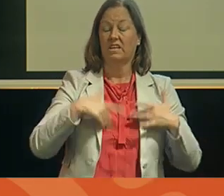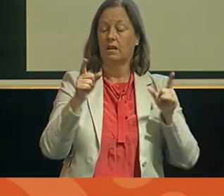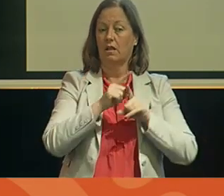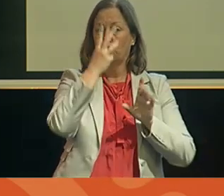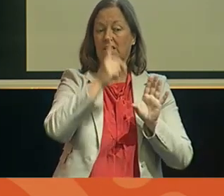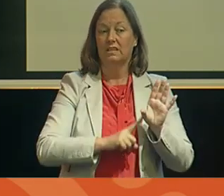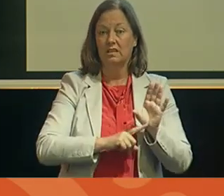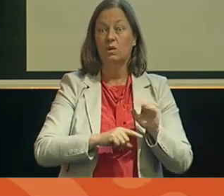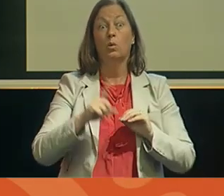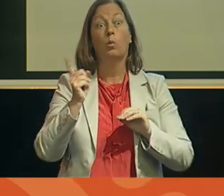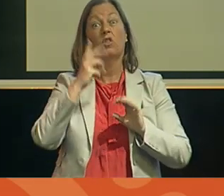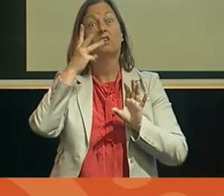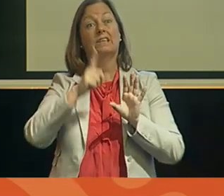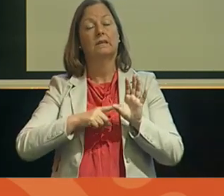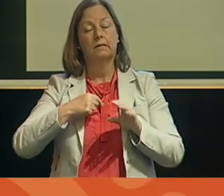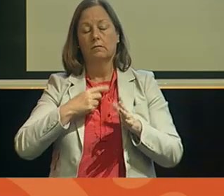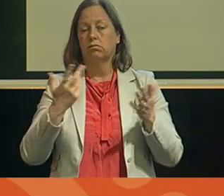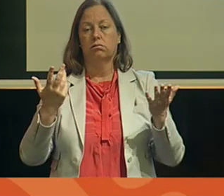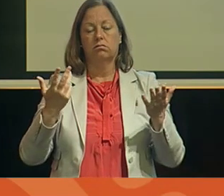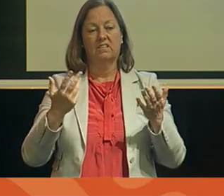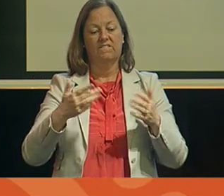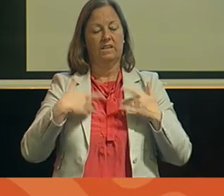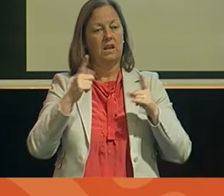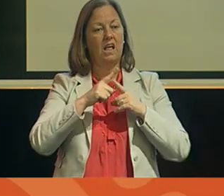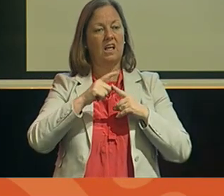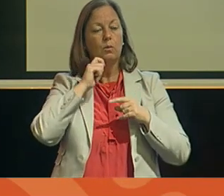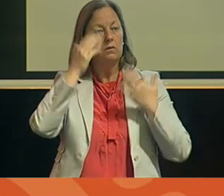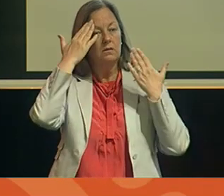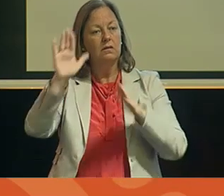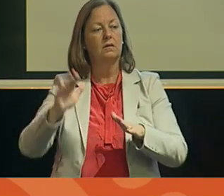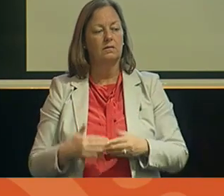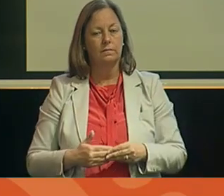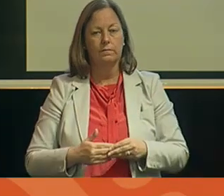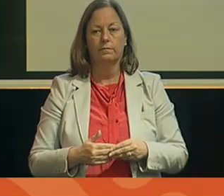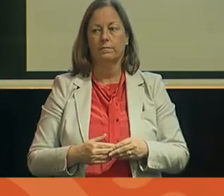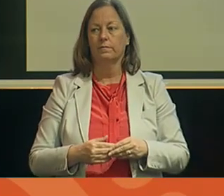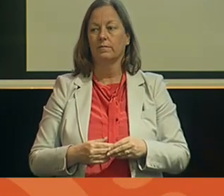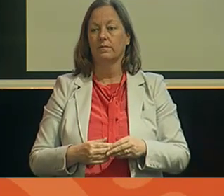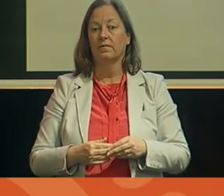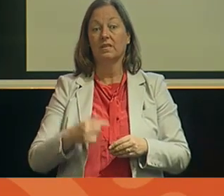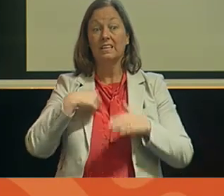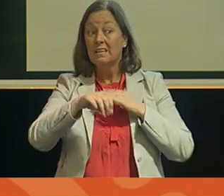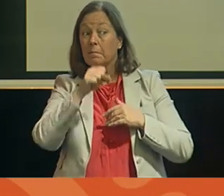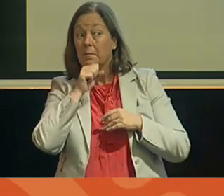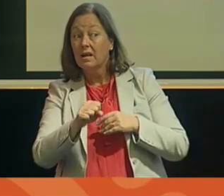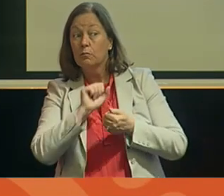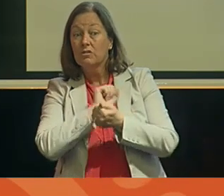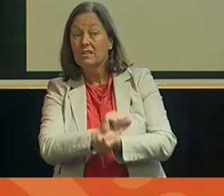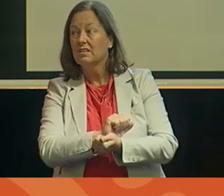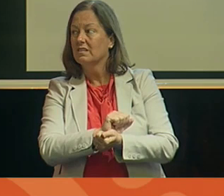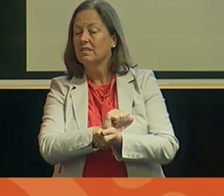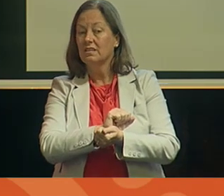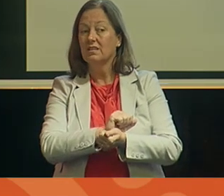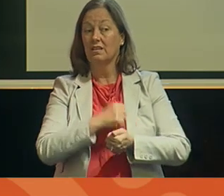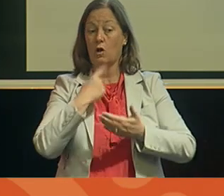imagine what is 3 years. It's a death sentence for me. And I was in a male's prison. At that time, I was